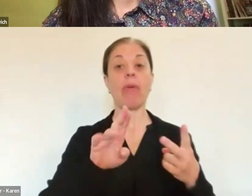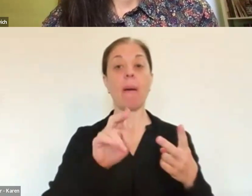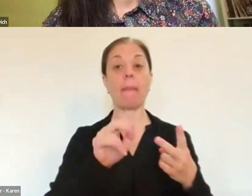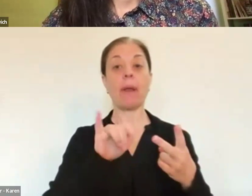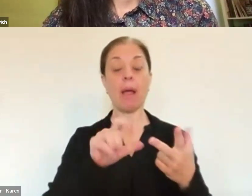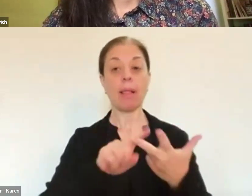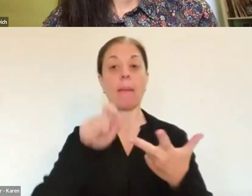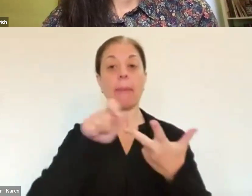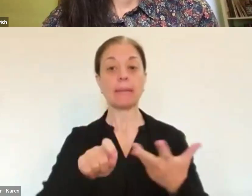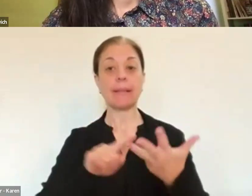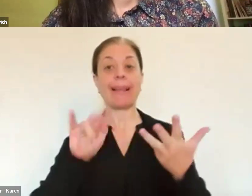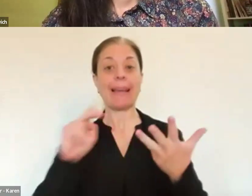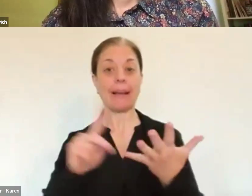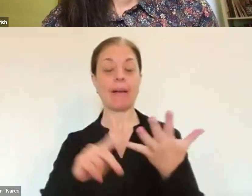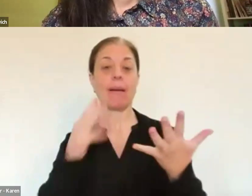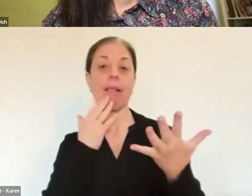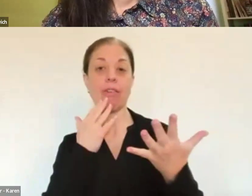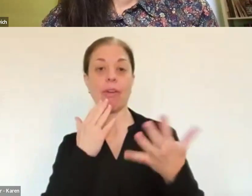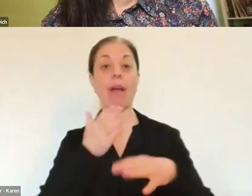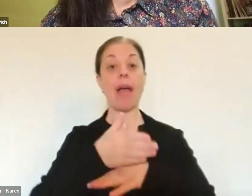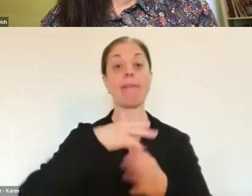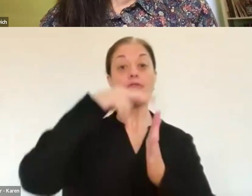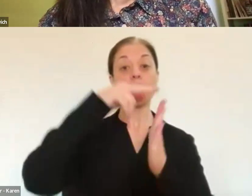pencils, inks, and colors. So after reading the